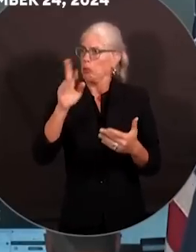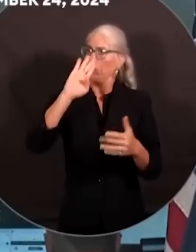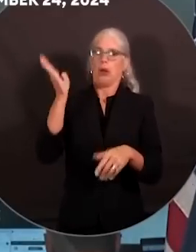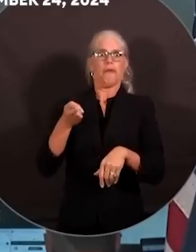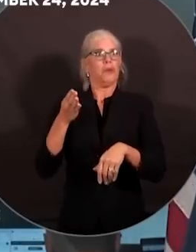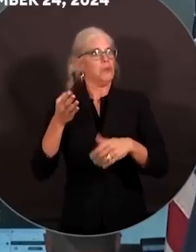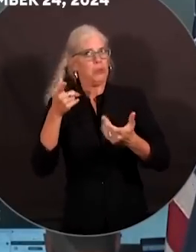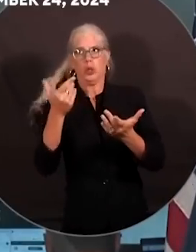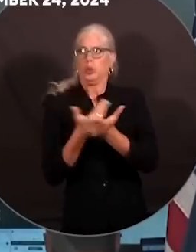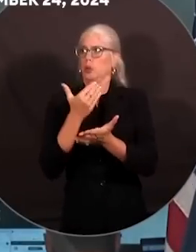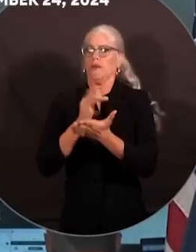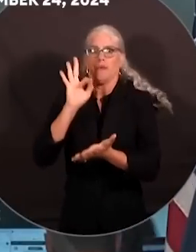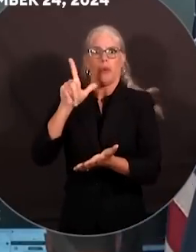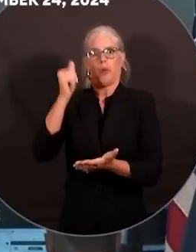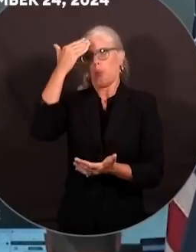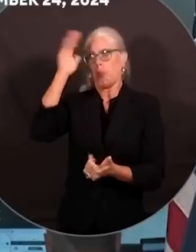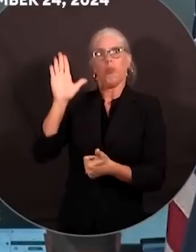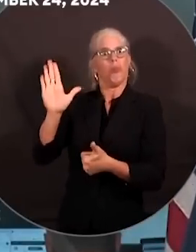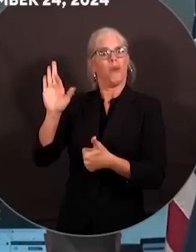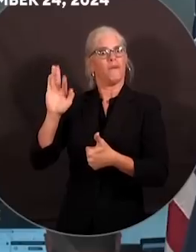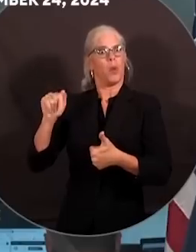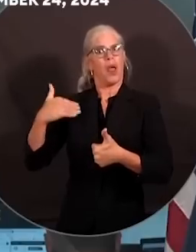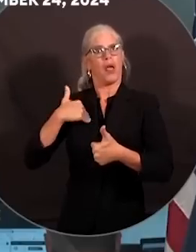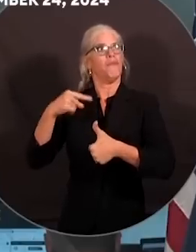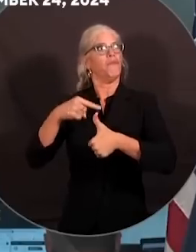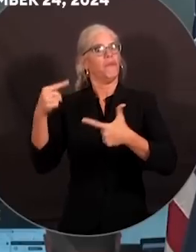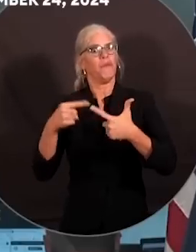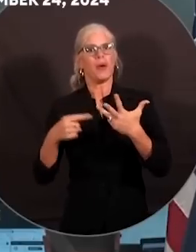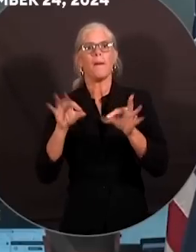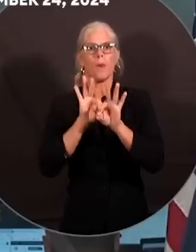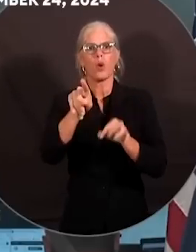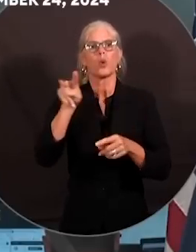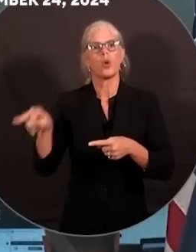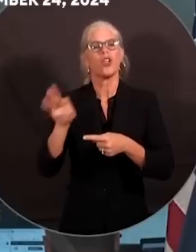know about this service, please make sure you go to